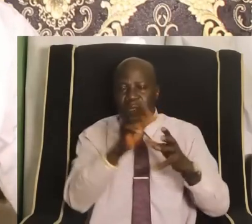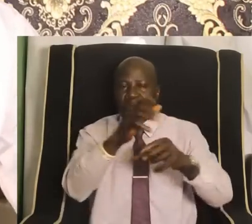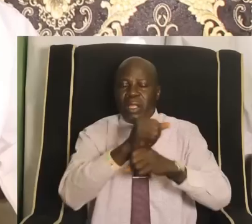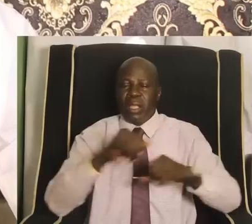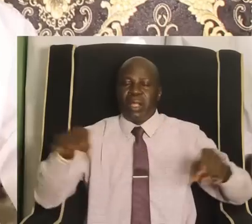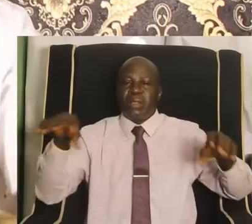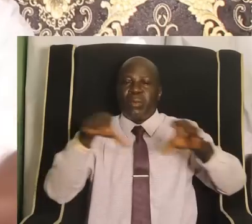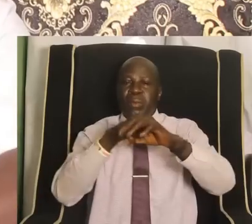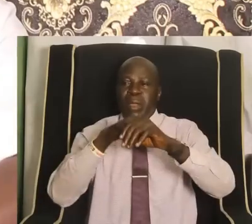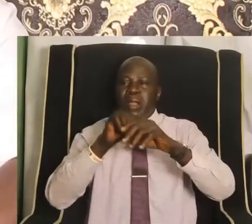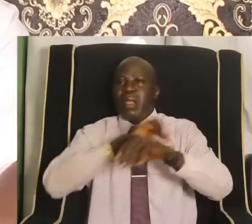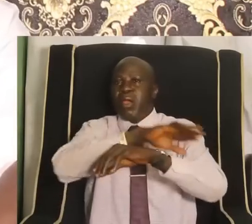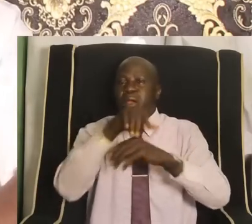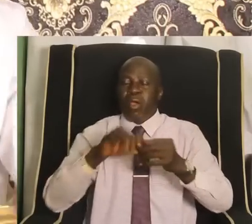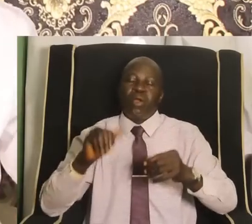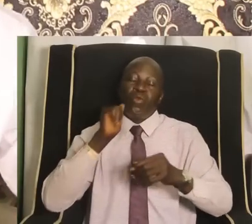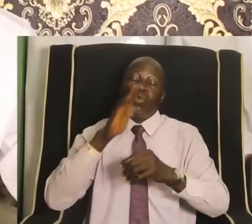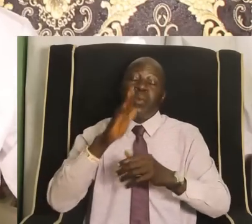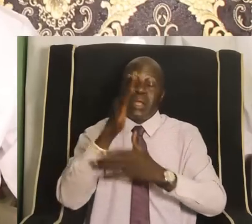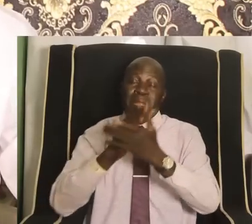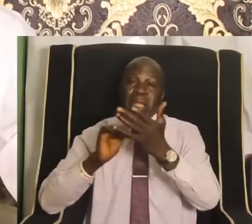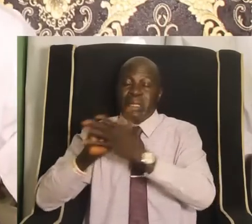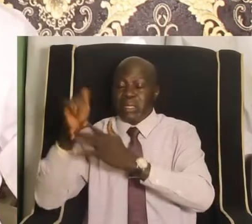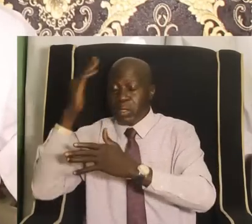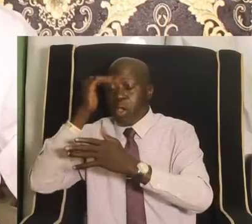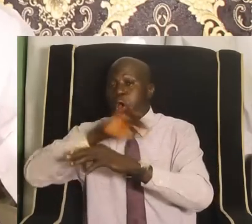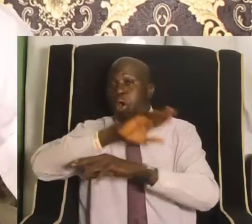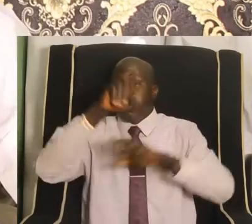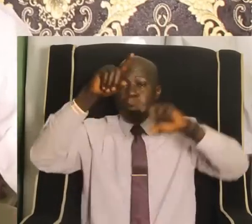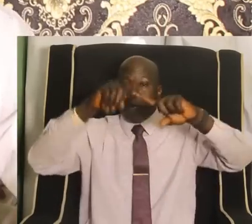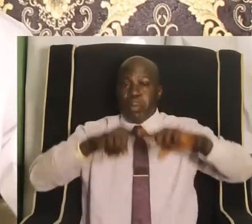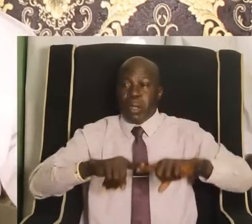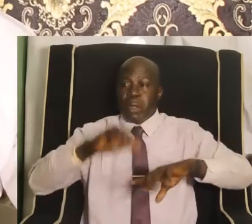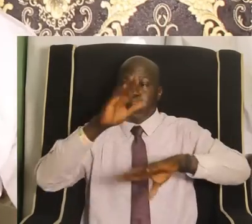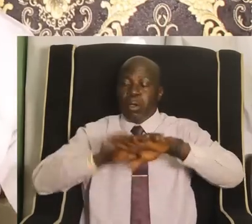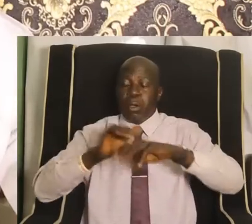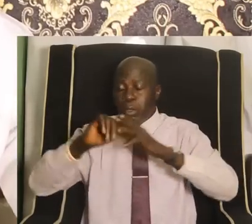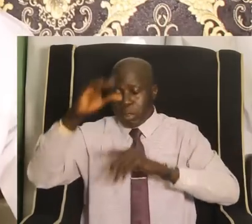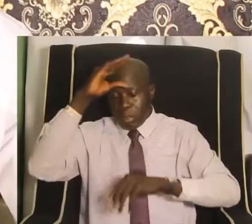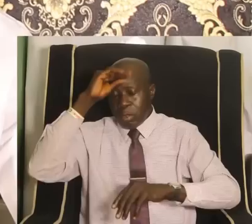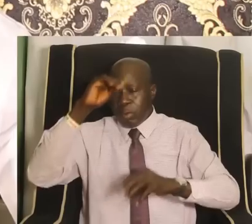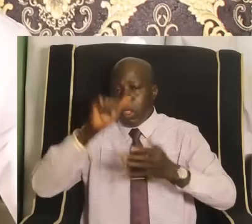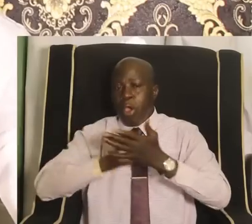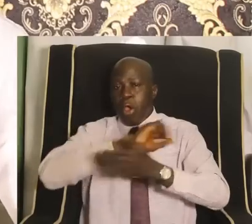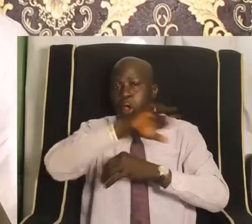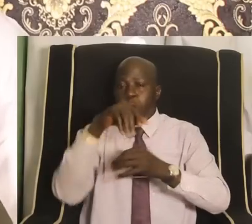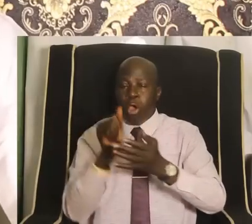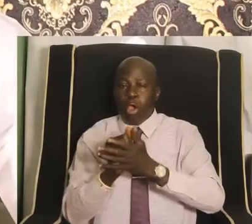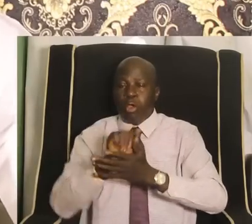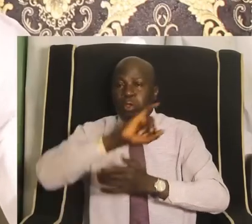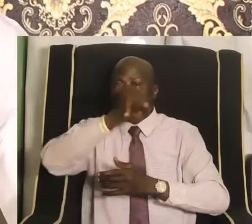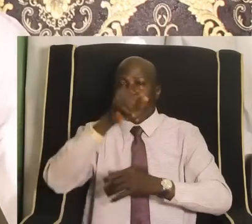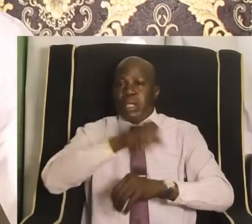of marriage. E gbo mi e nbe ni kan beje pe. There are some women that. Gbogbo igbekele yen mo ngbe lokunrin. You just depend on men. Eyan omo biri Zion.